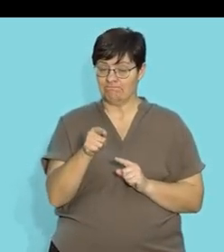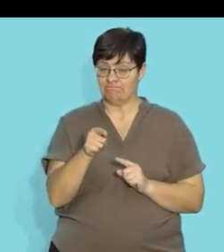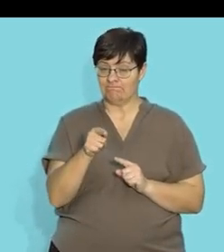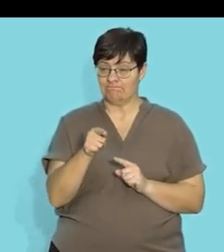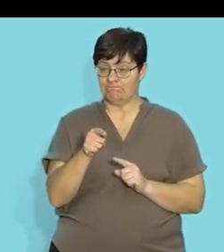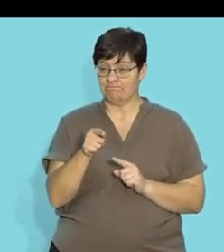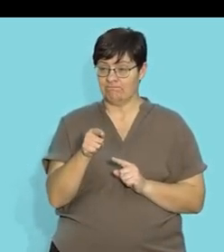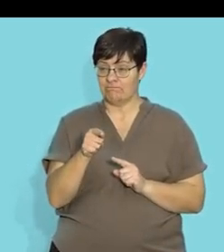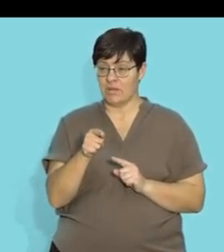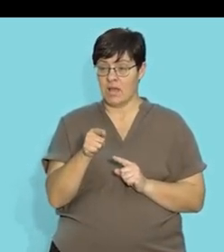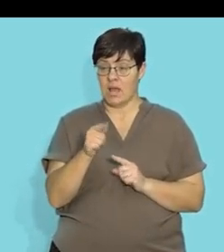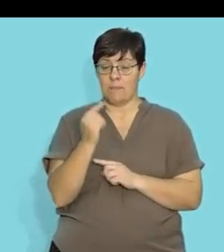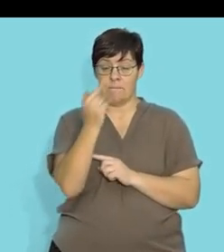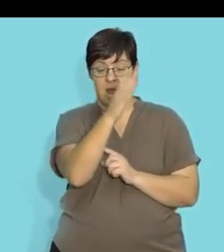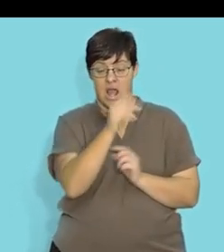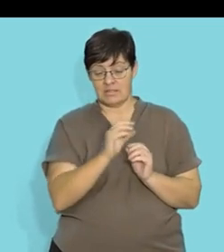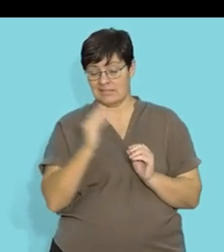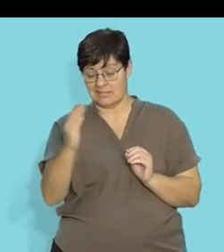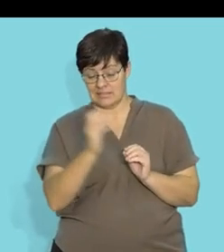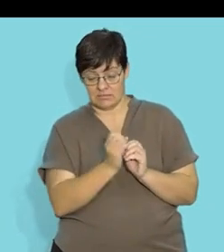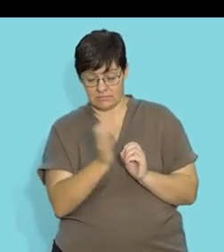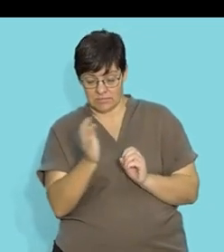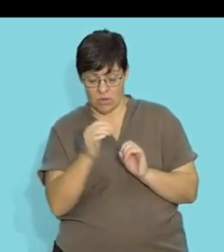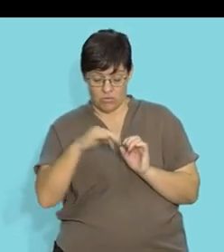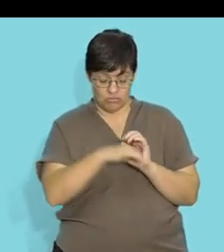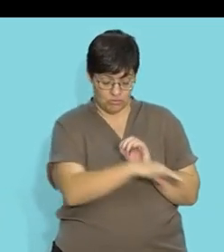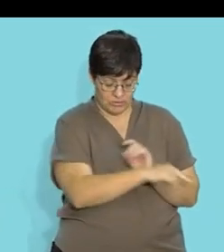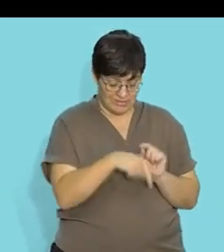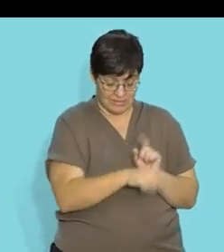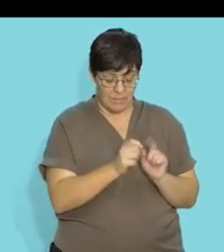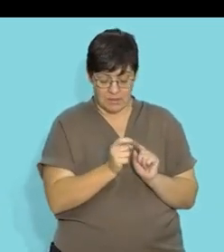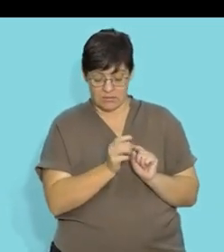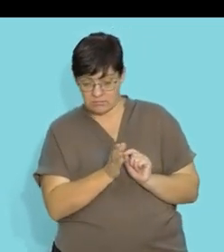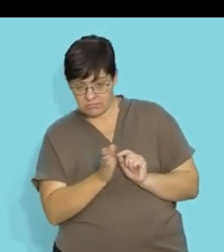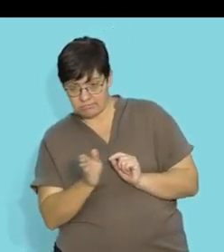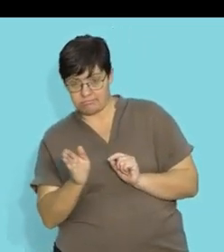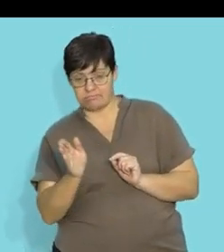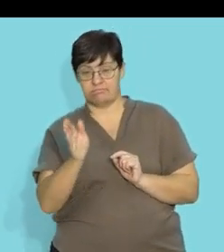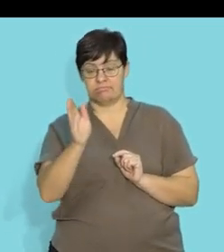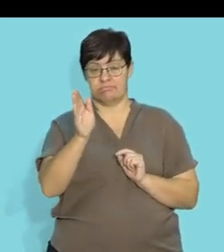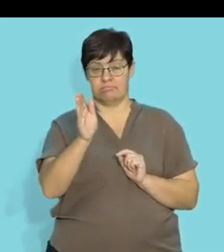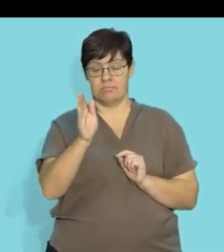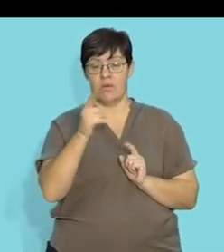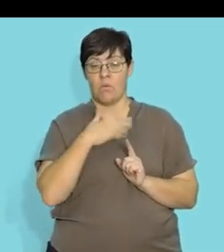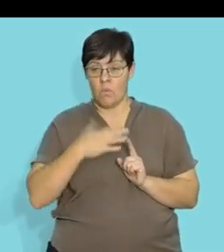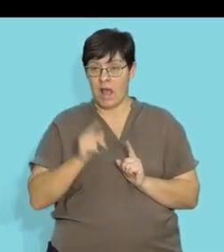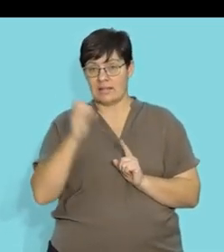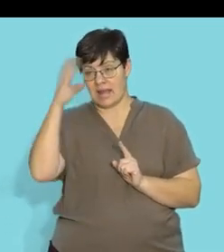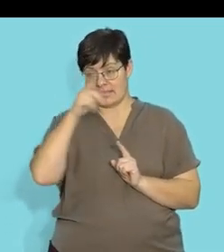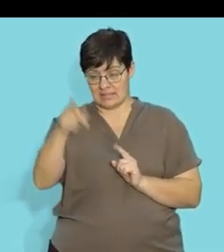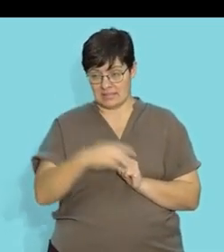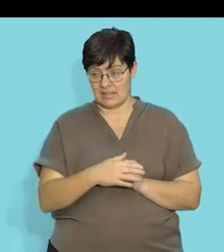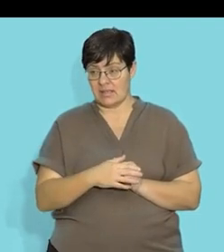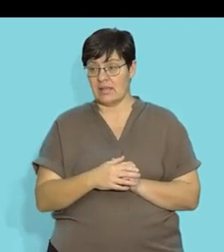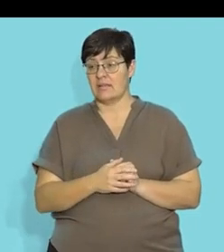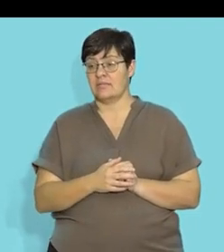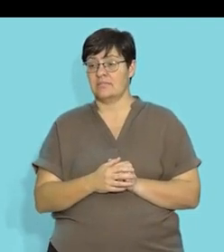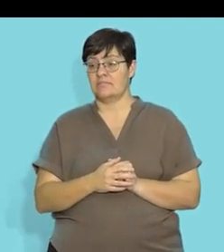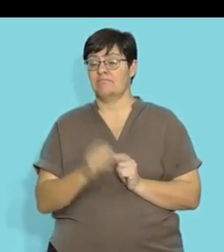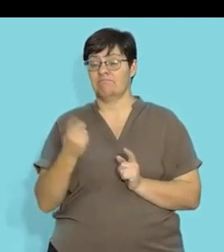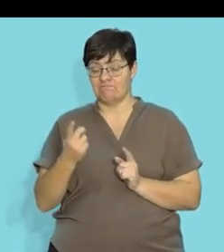auxins in the tips of the plants have moved against the direction of stimulus here, in this case light, and we'll find